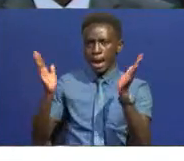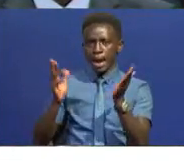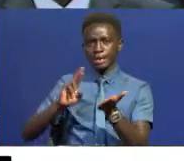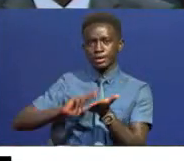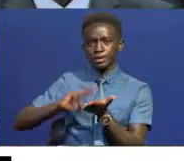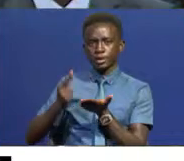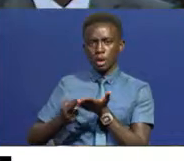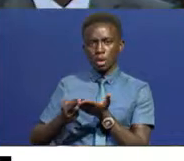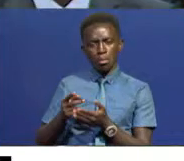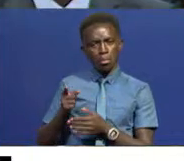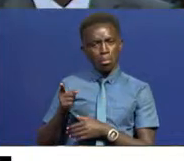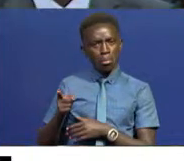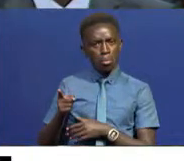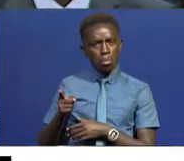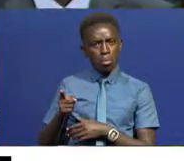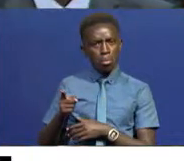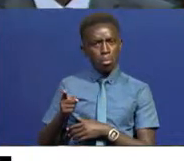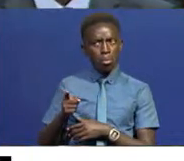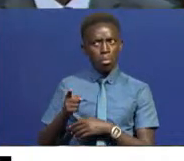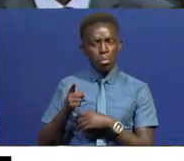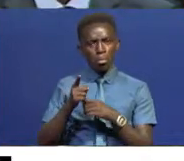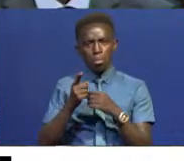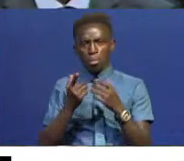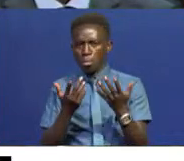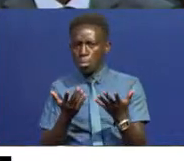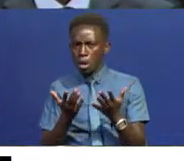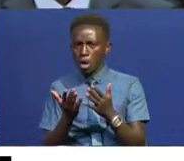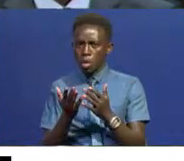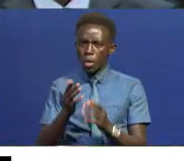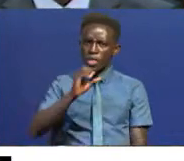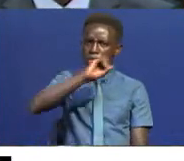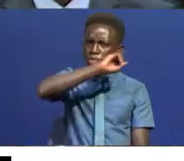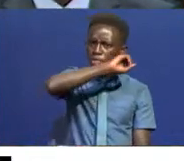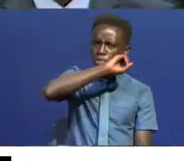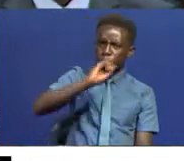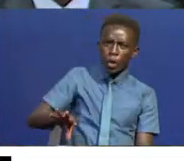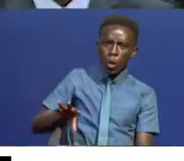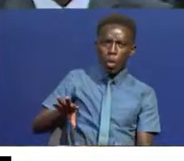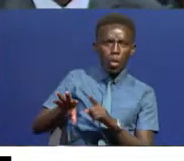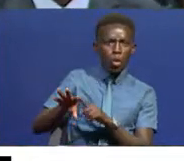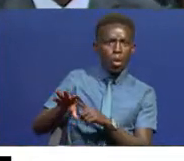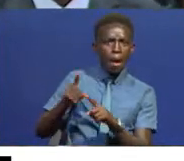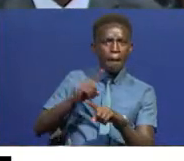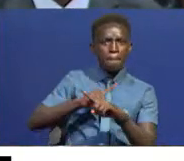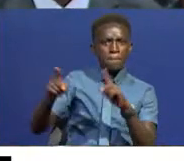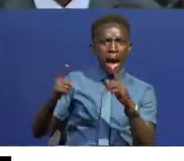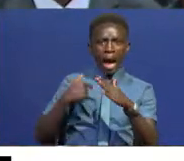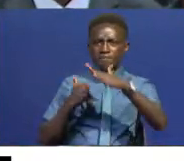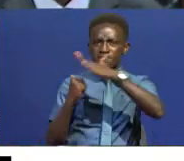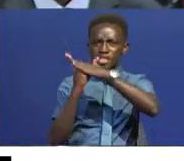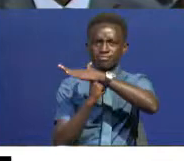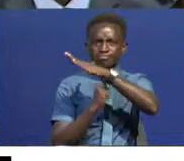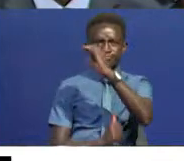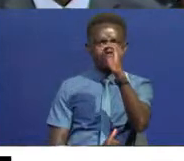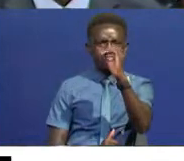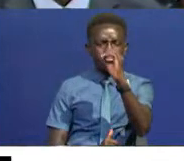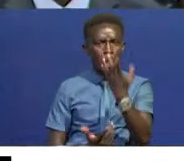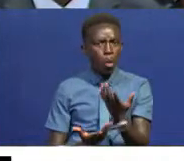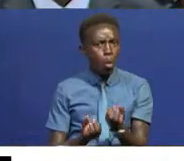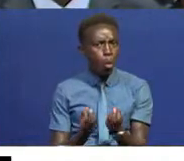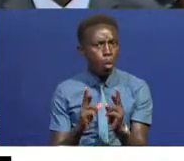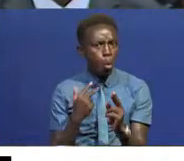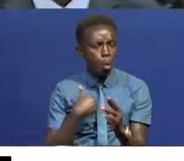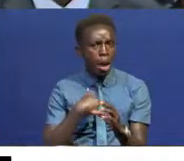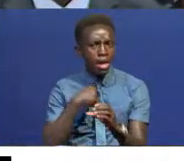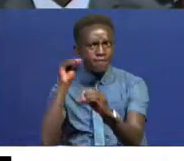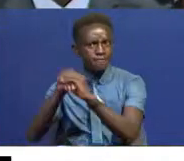a bottomless pit, or are we making sound investments that will anchor growth